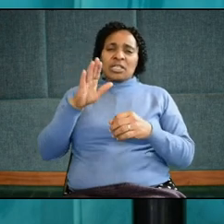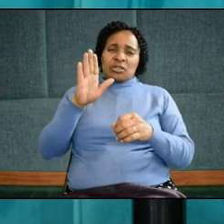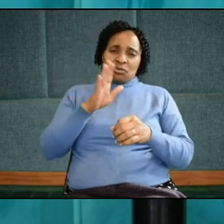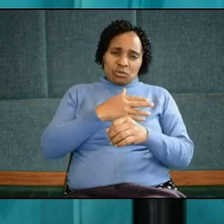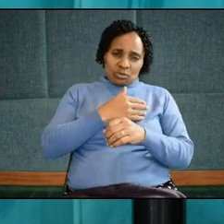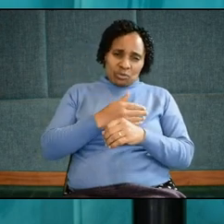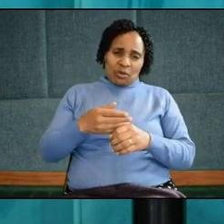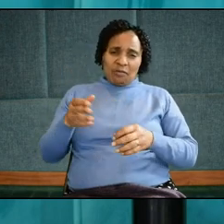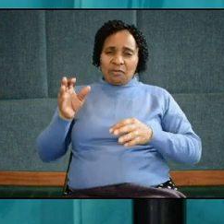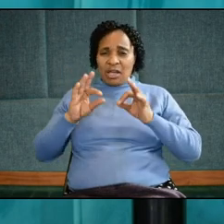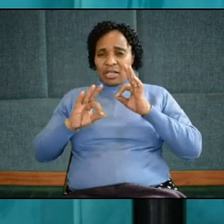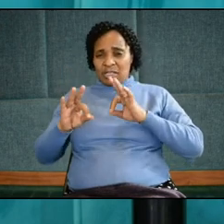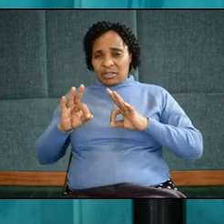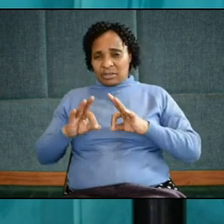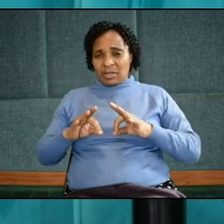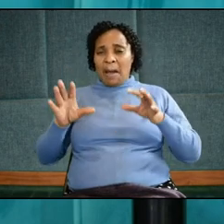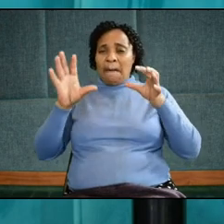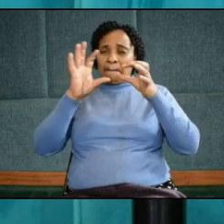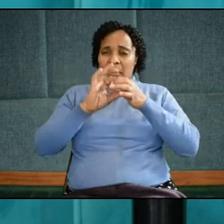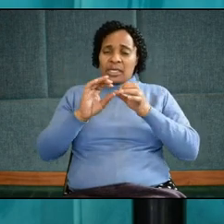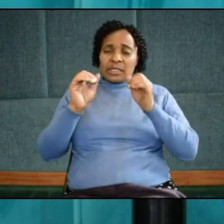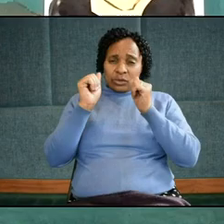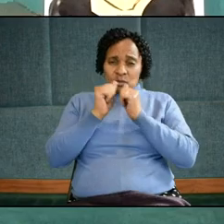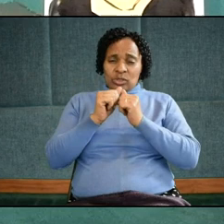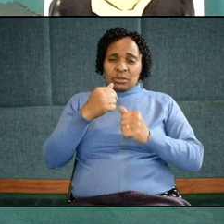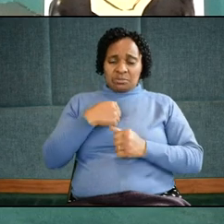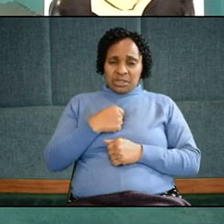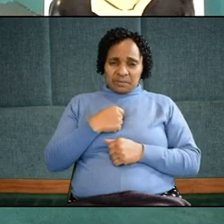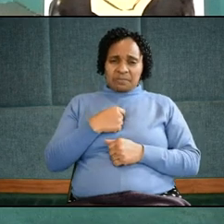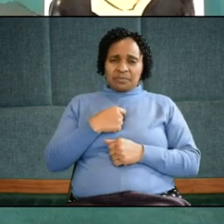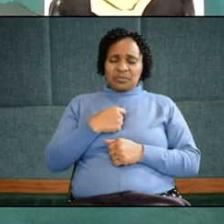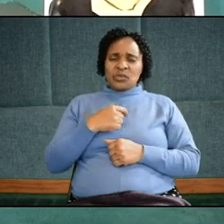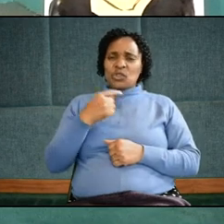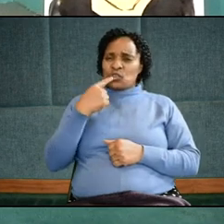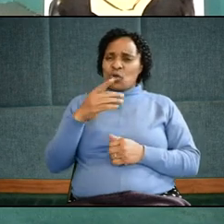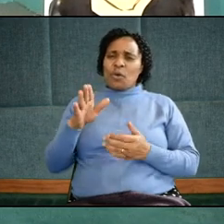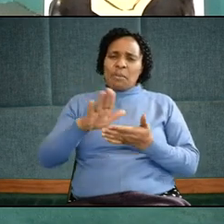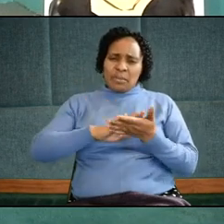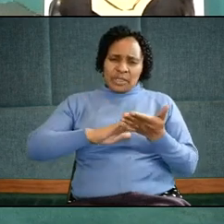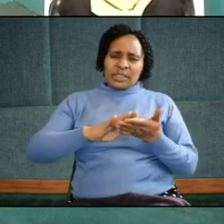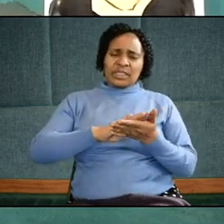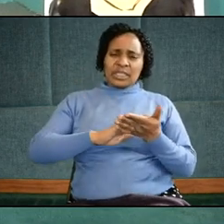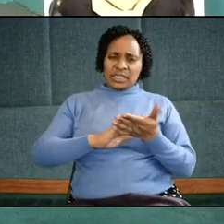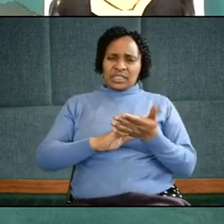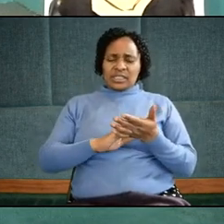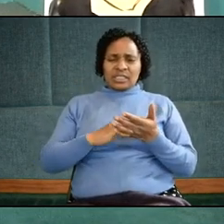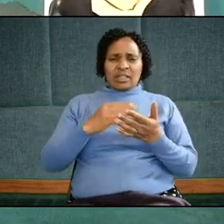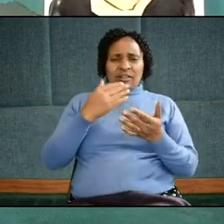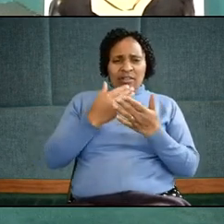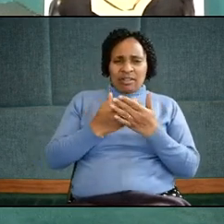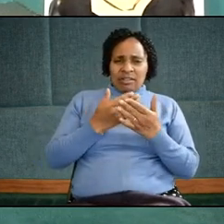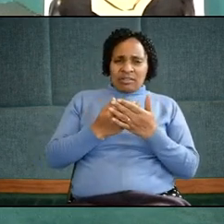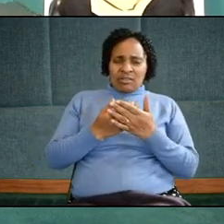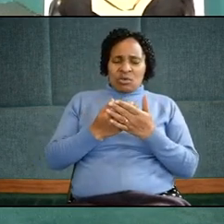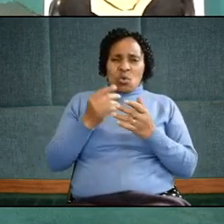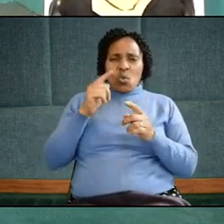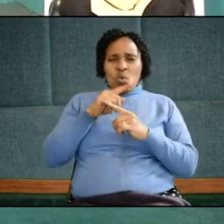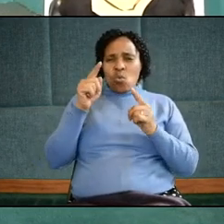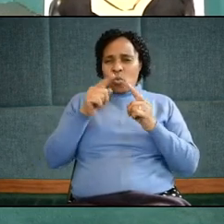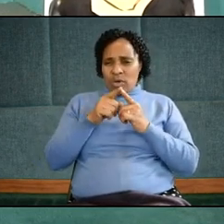instrumental version mm-hmm. of Abide With Me. Mm-hmm. Yeah. All right. So basically, thanks for that, Seth. Basically,